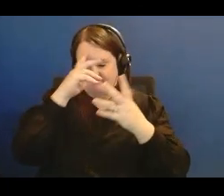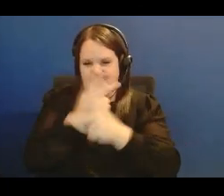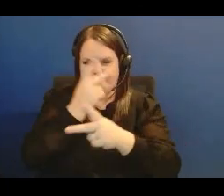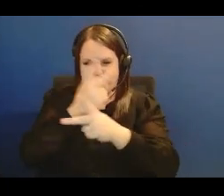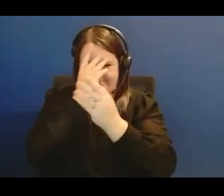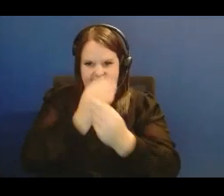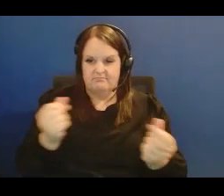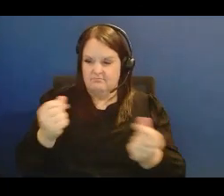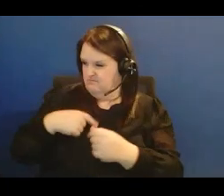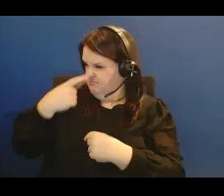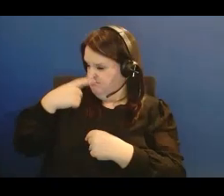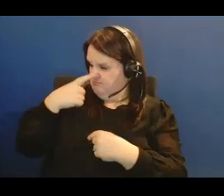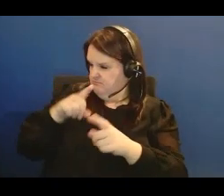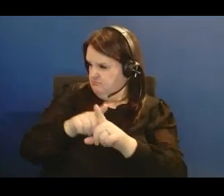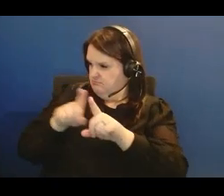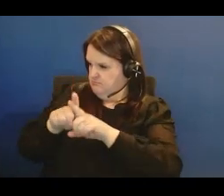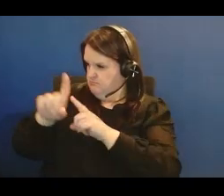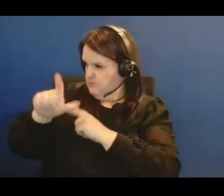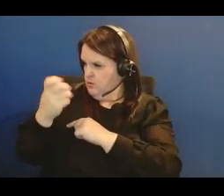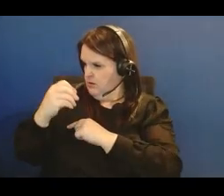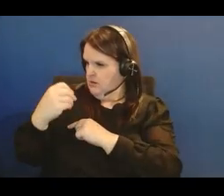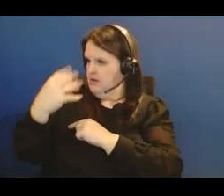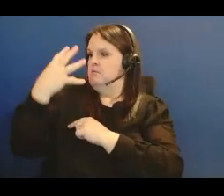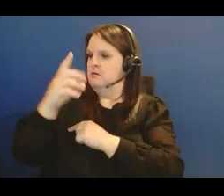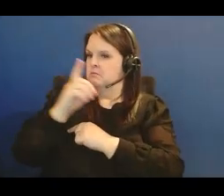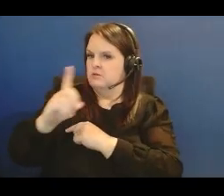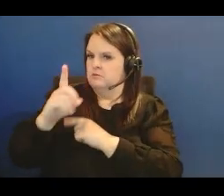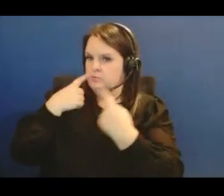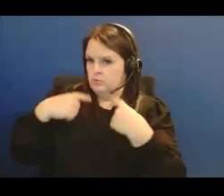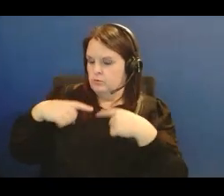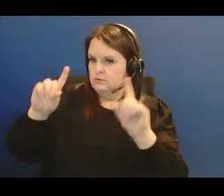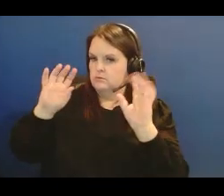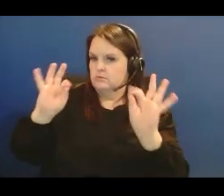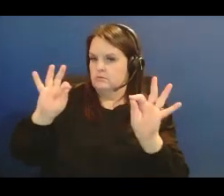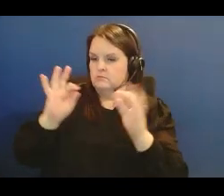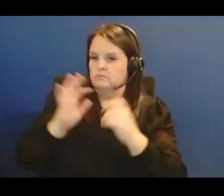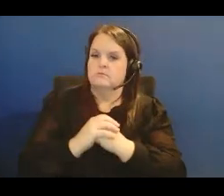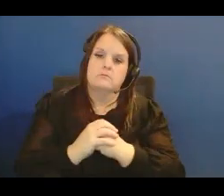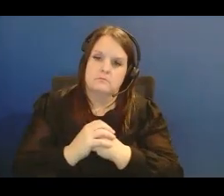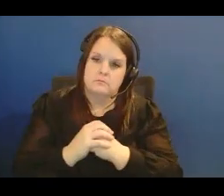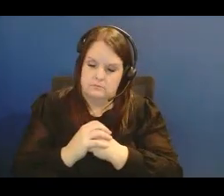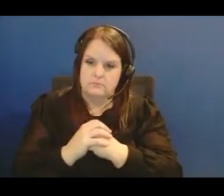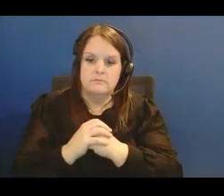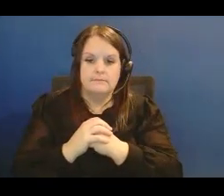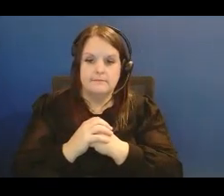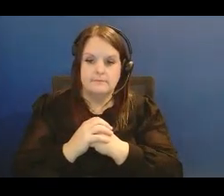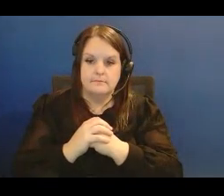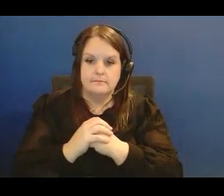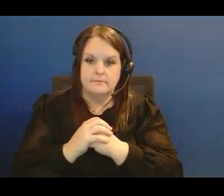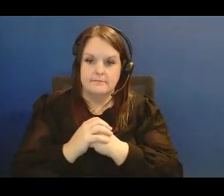Do you mind also turning on your camera so we can make sure that works for us? Yes.